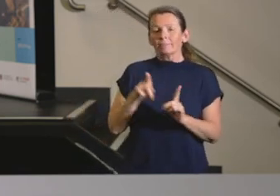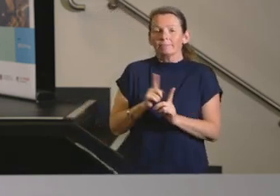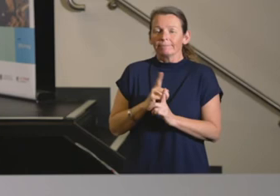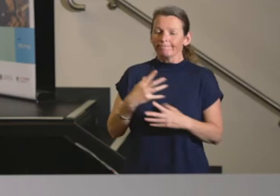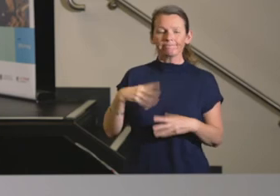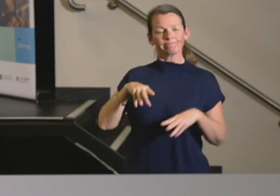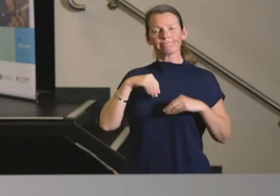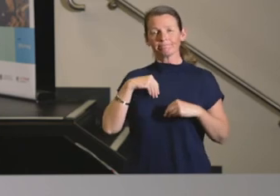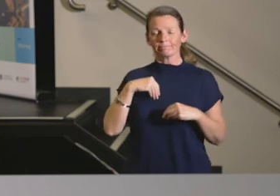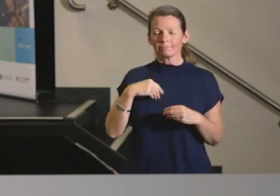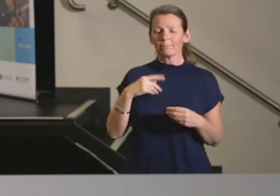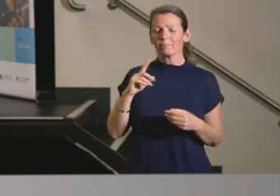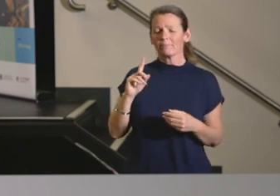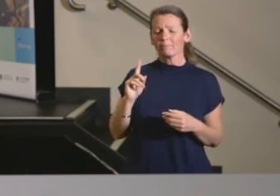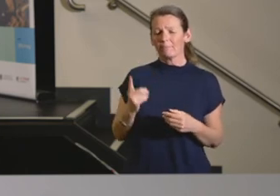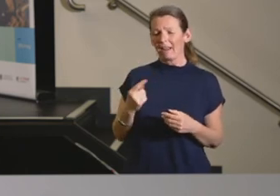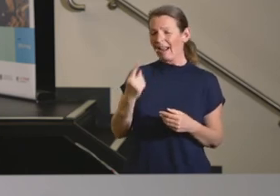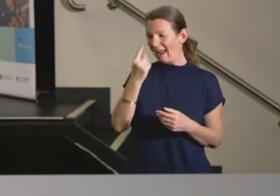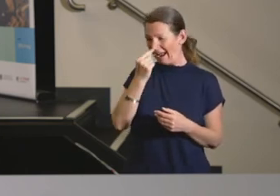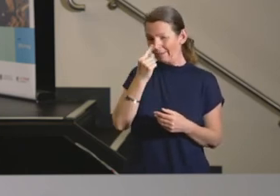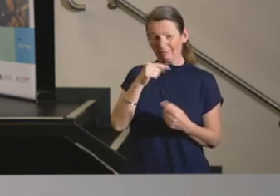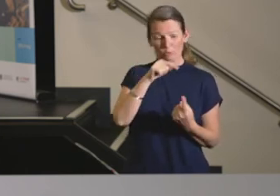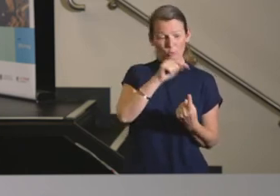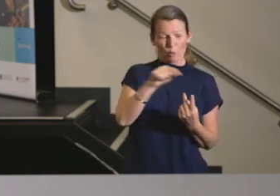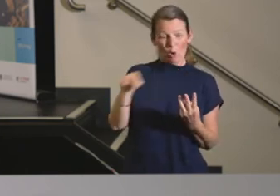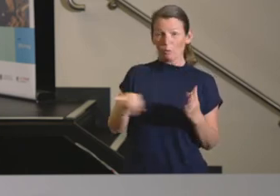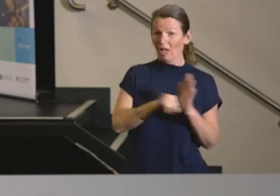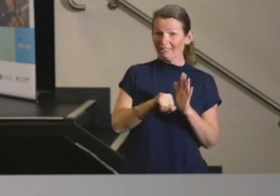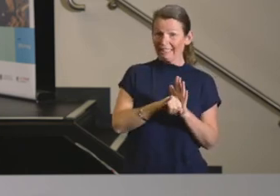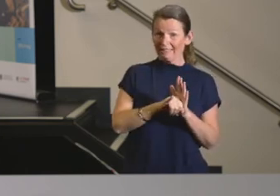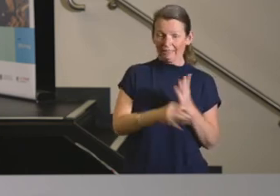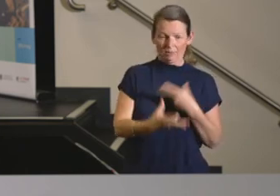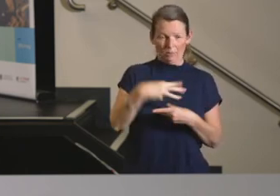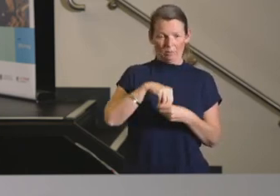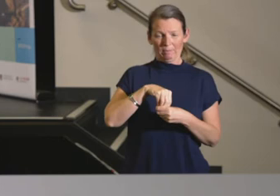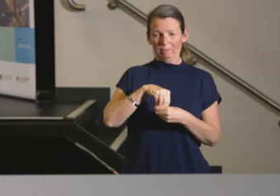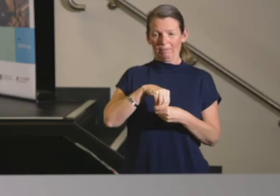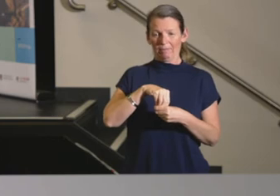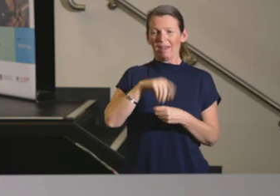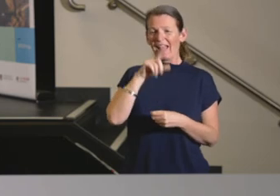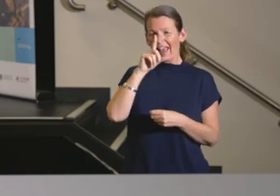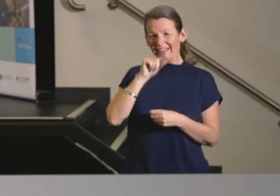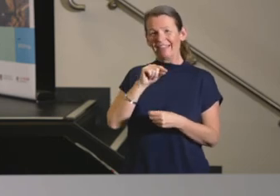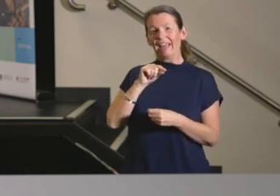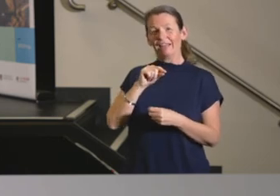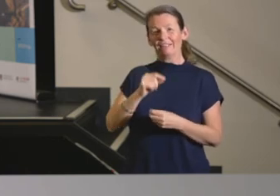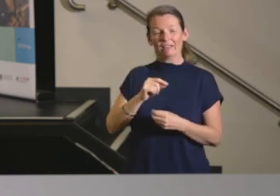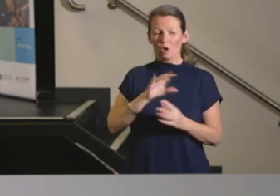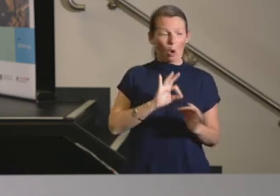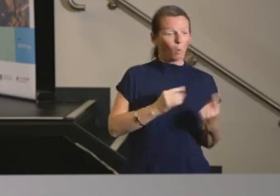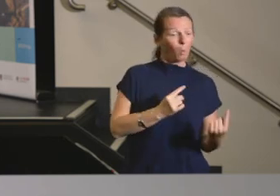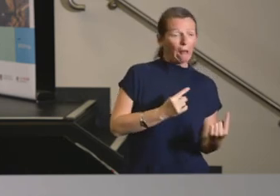to be able to integrate those identities and build something that was larger than the sum of